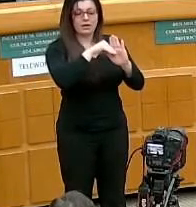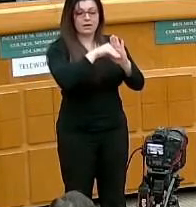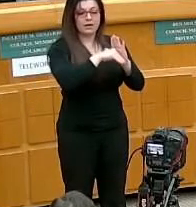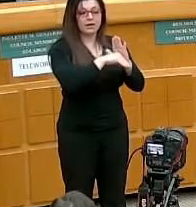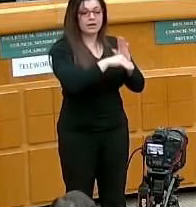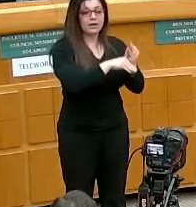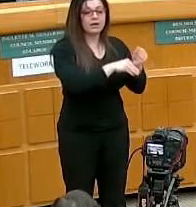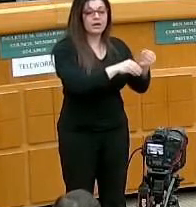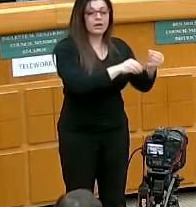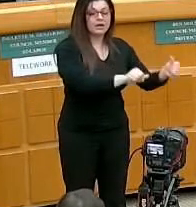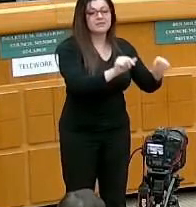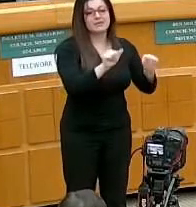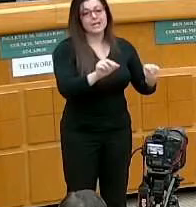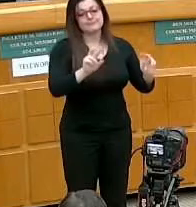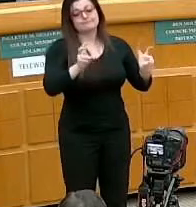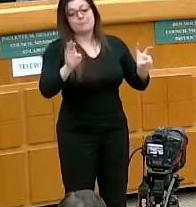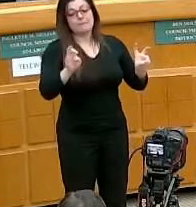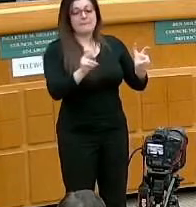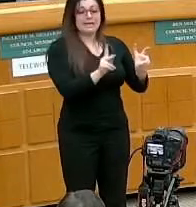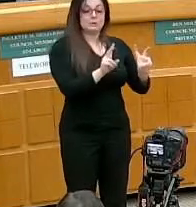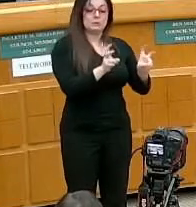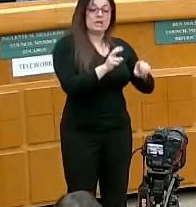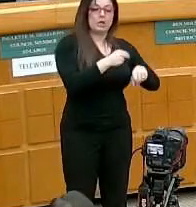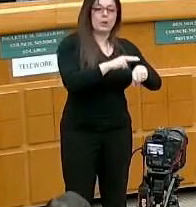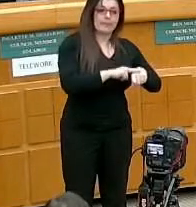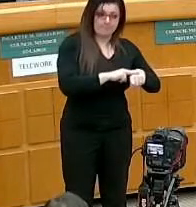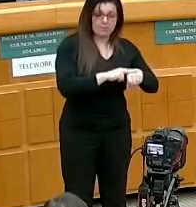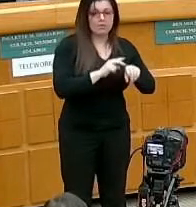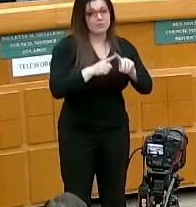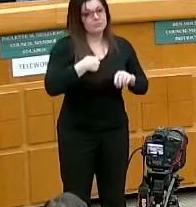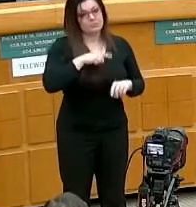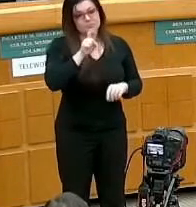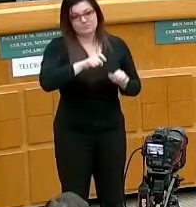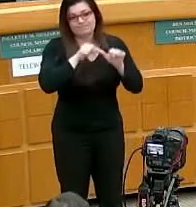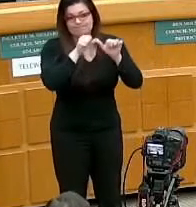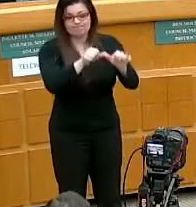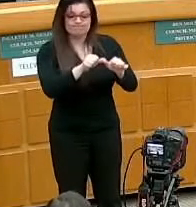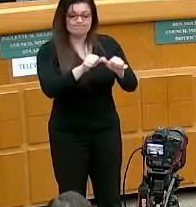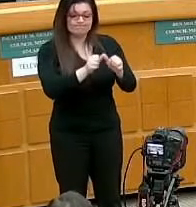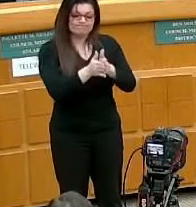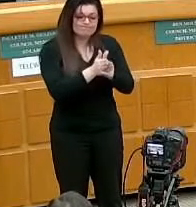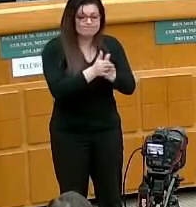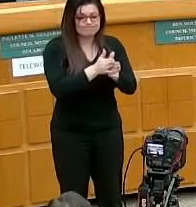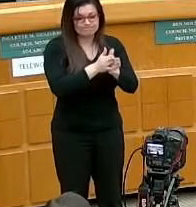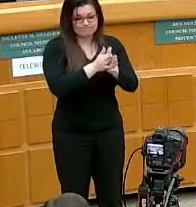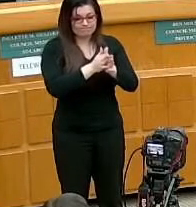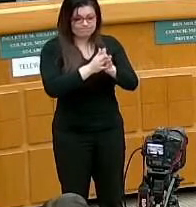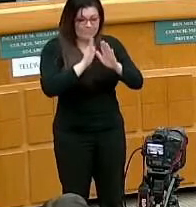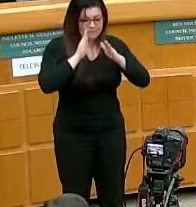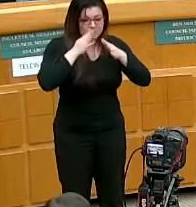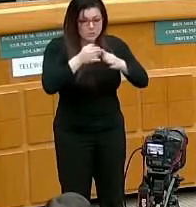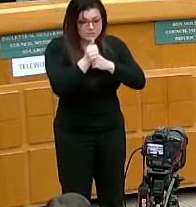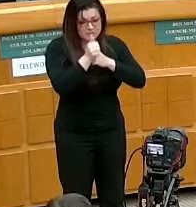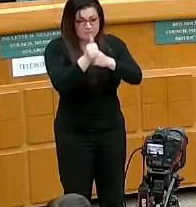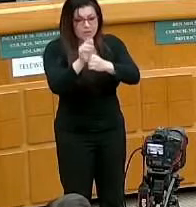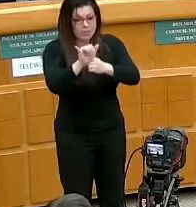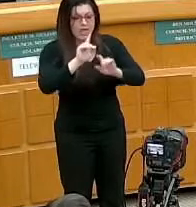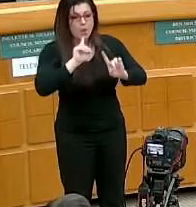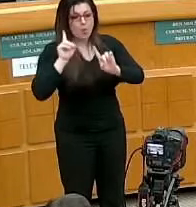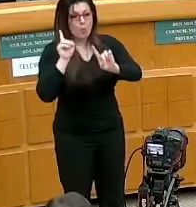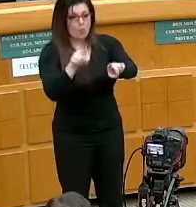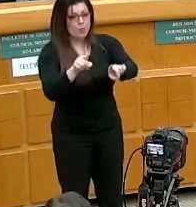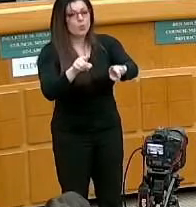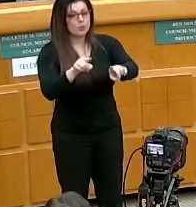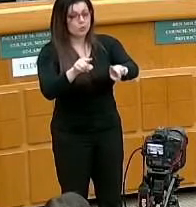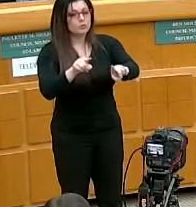normalcy. But we have to continue to do our part, stay apart, and follow the orders that have been given